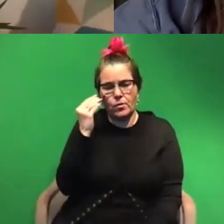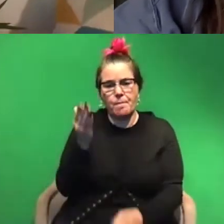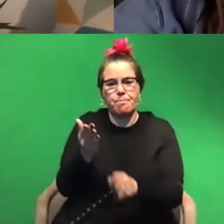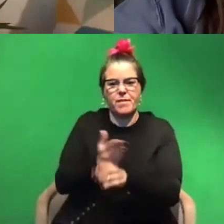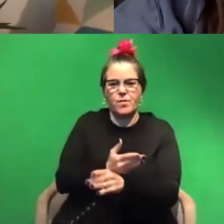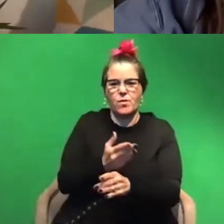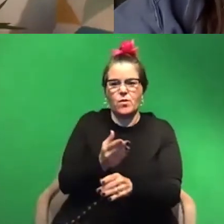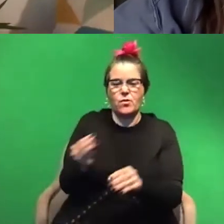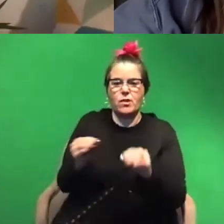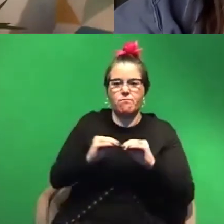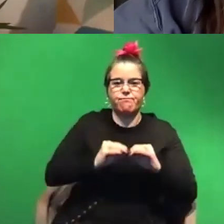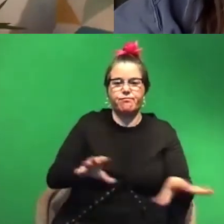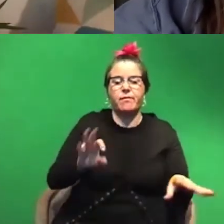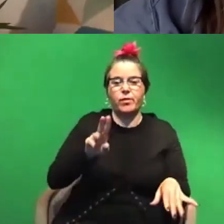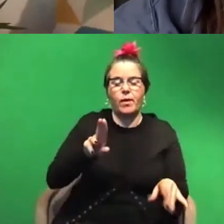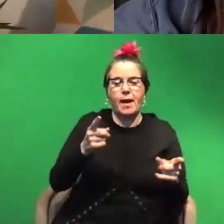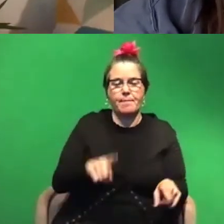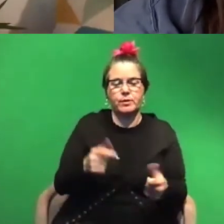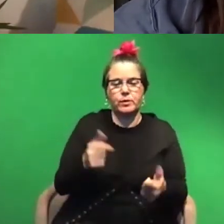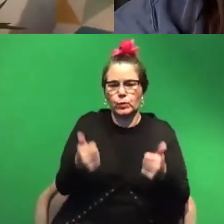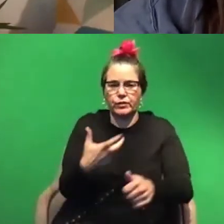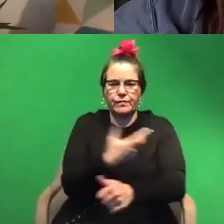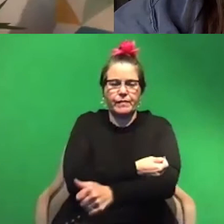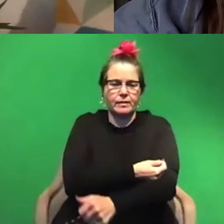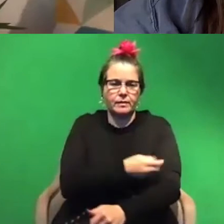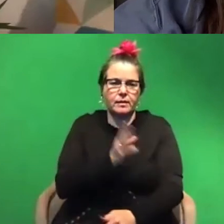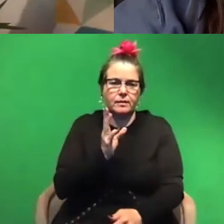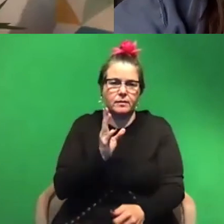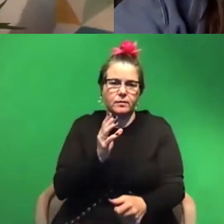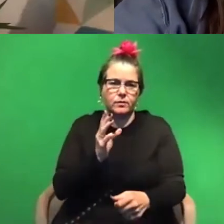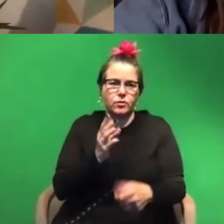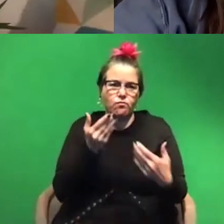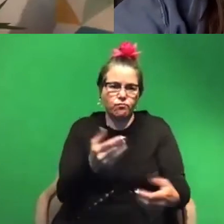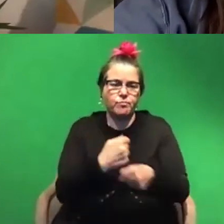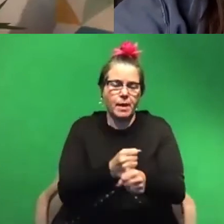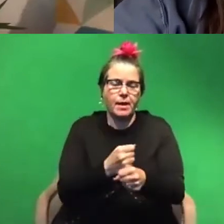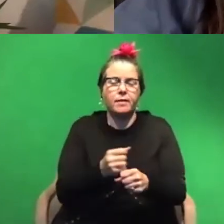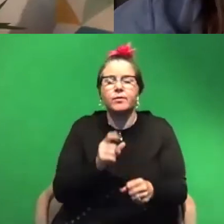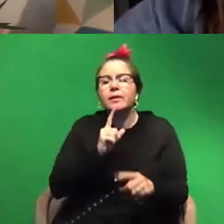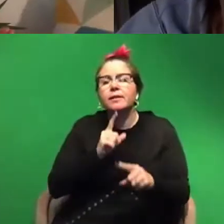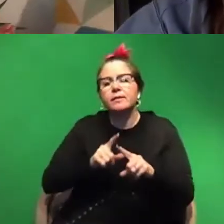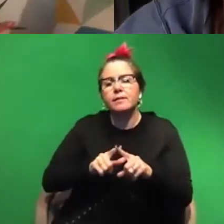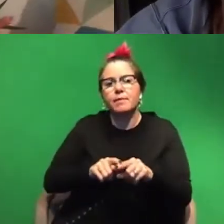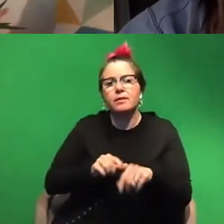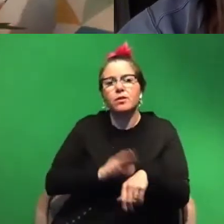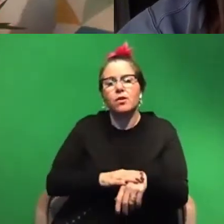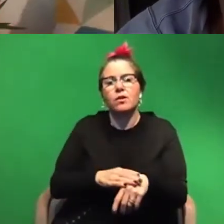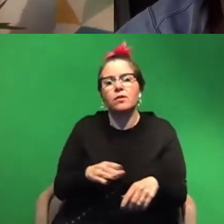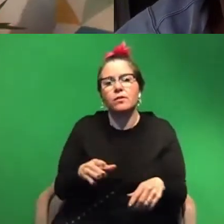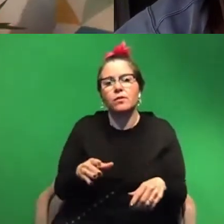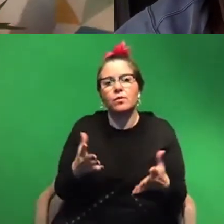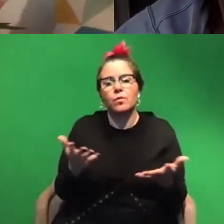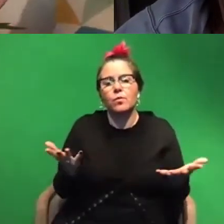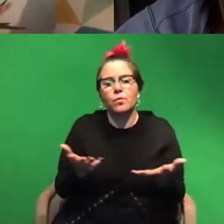beforehand what vaccine to generate. And I think it depends on what is the